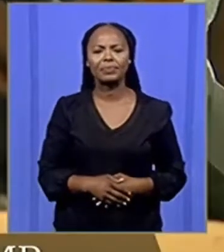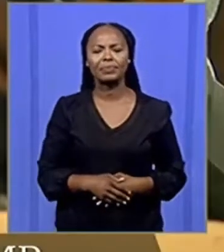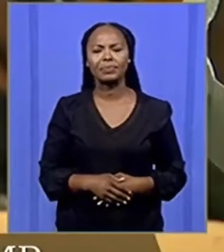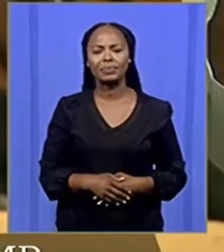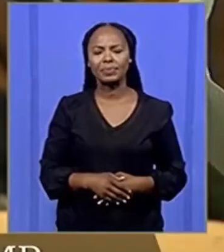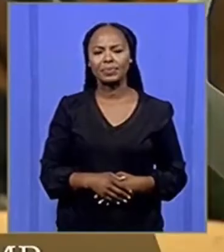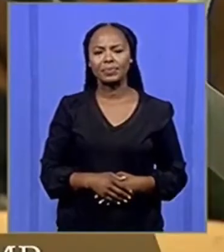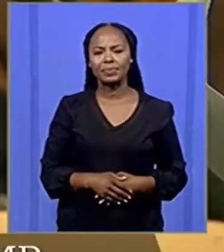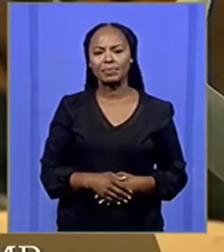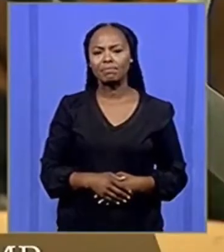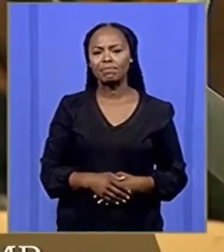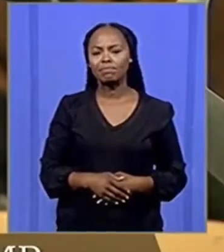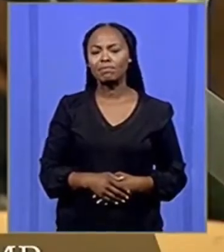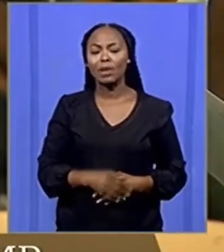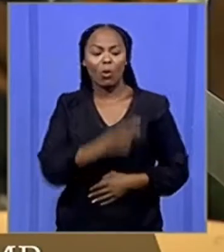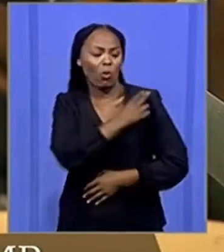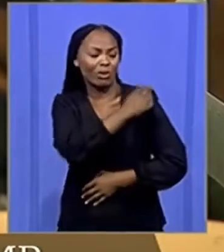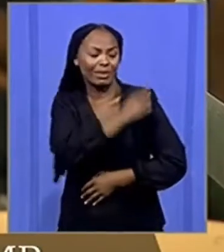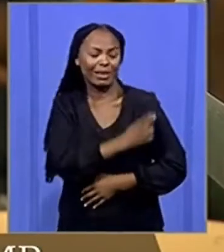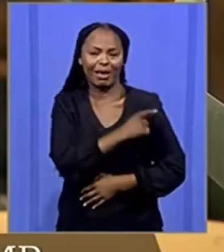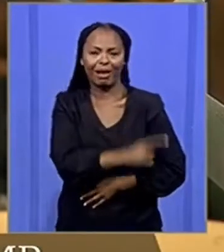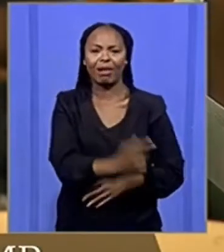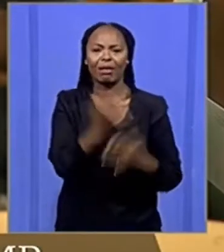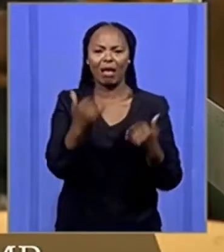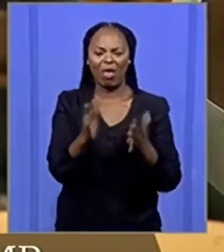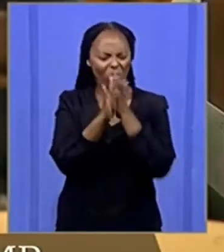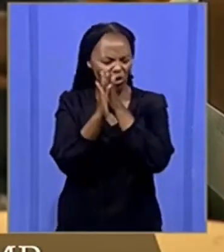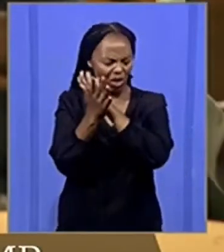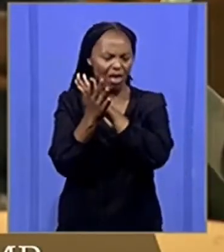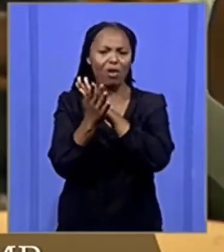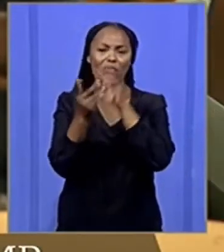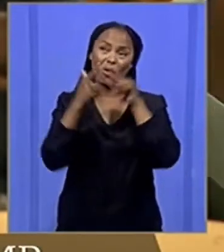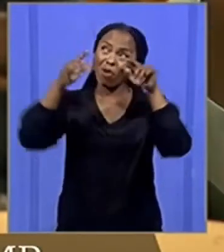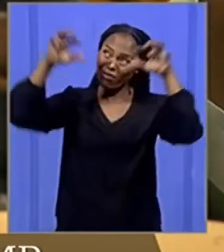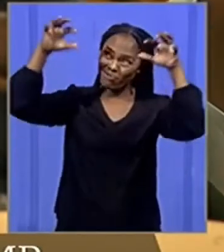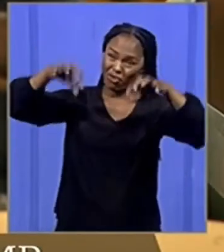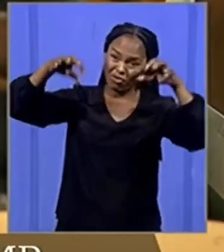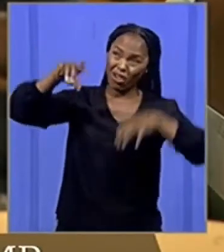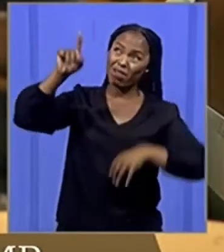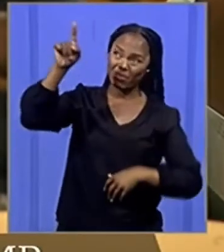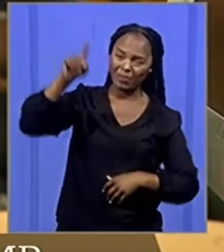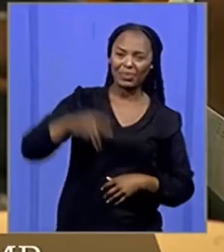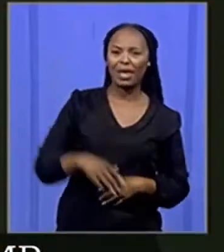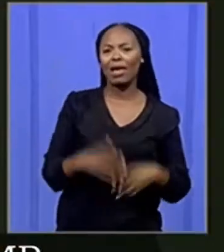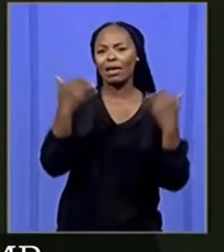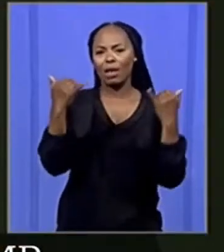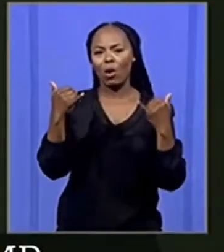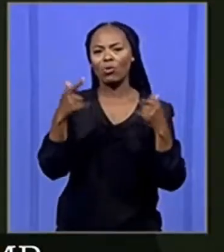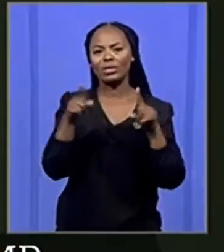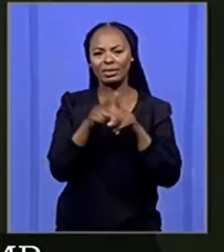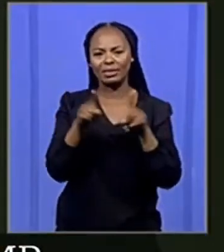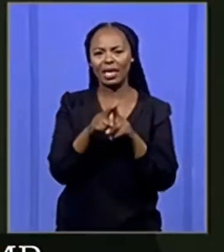I found that the hospital was damaged by the rain. The x-ray, the ceiling was fall